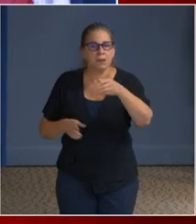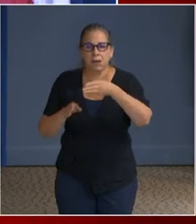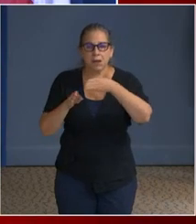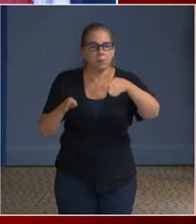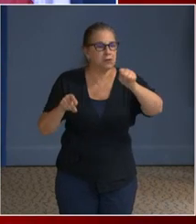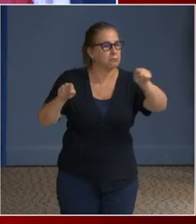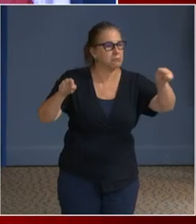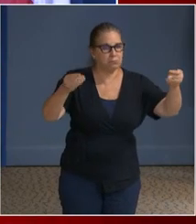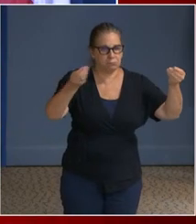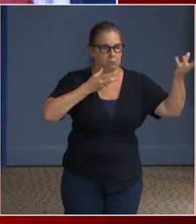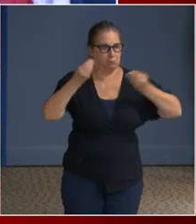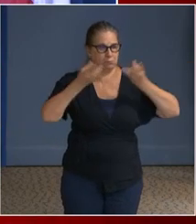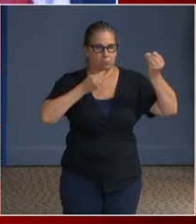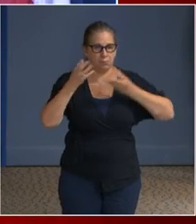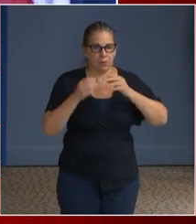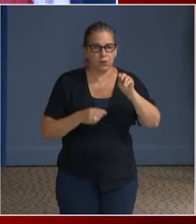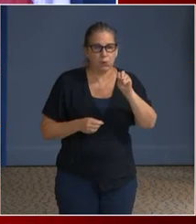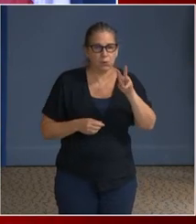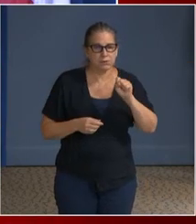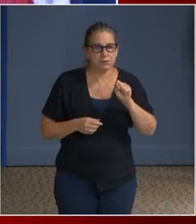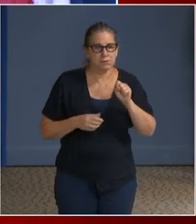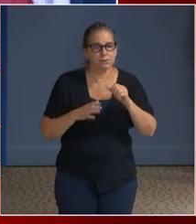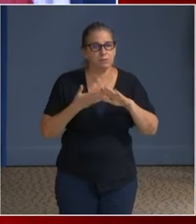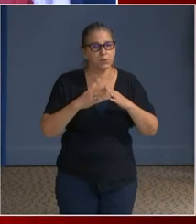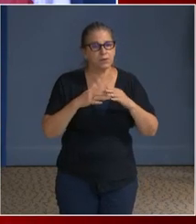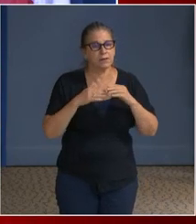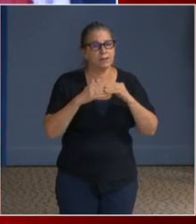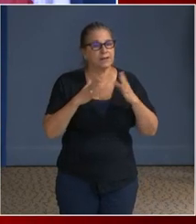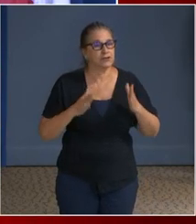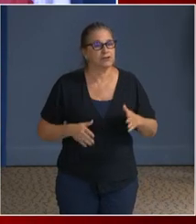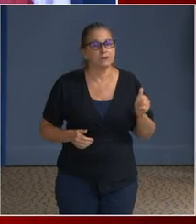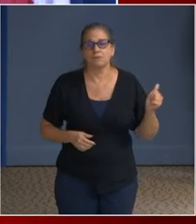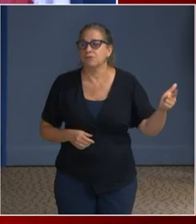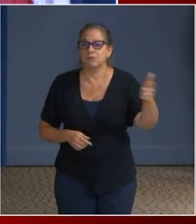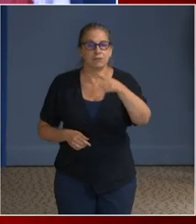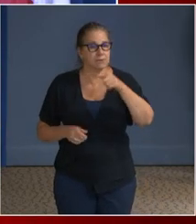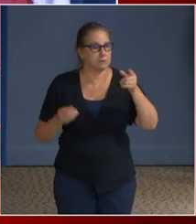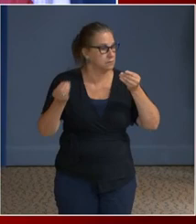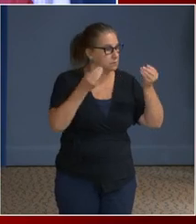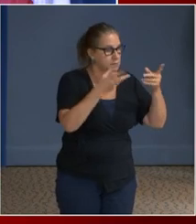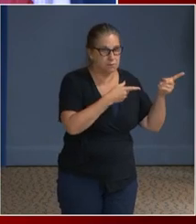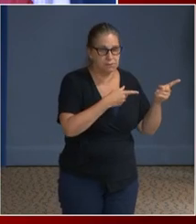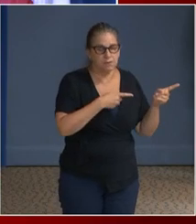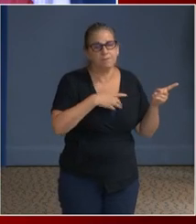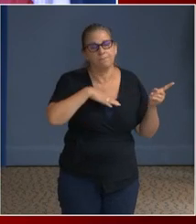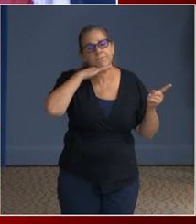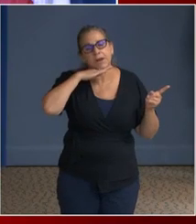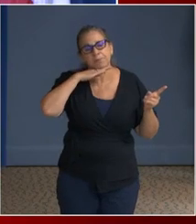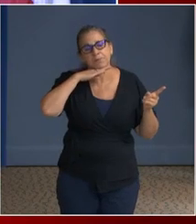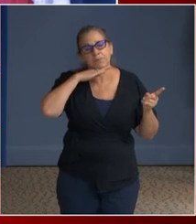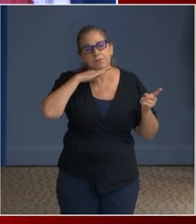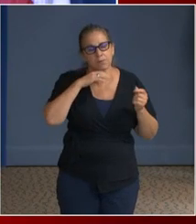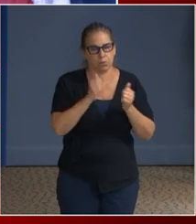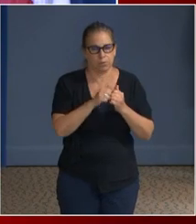including community leaders who are fed up with senseless violence and